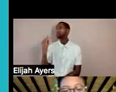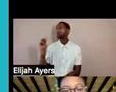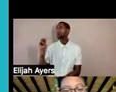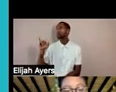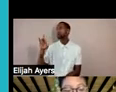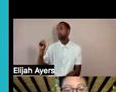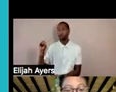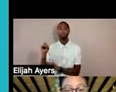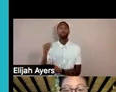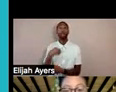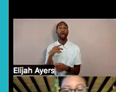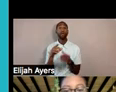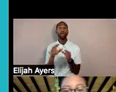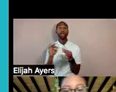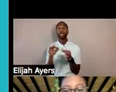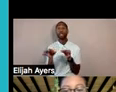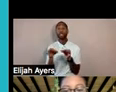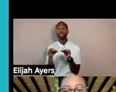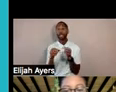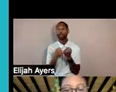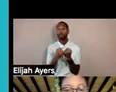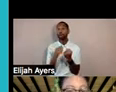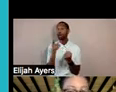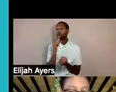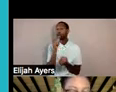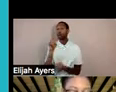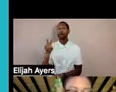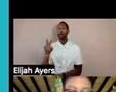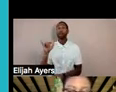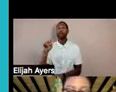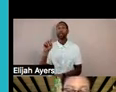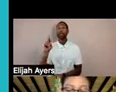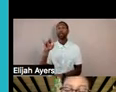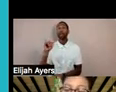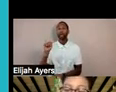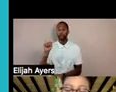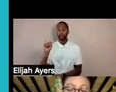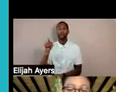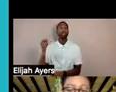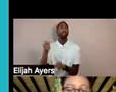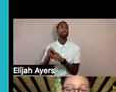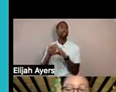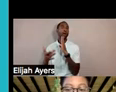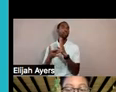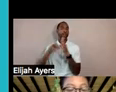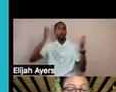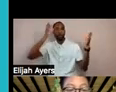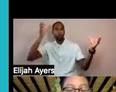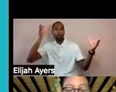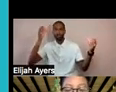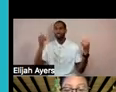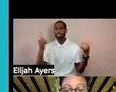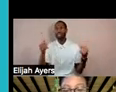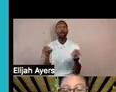We have tech support being held by Victoria, our tech wizard for today, and also a